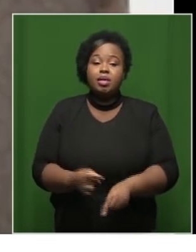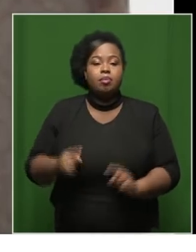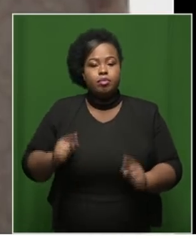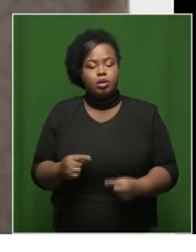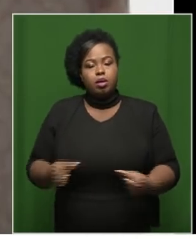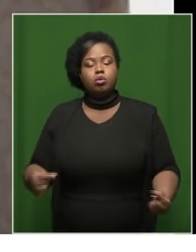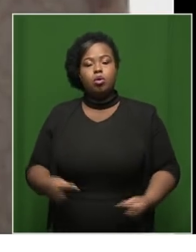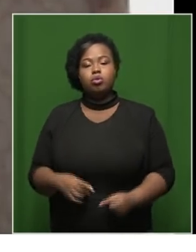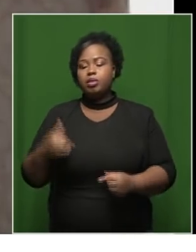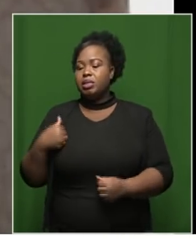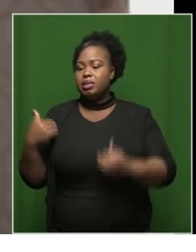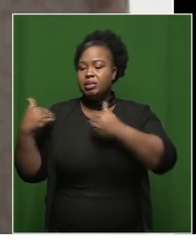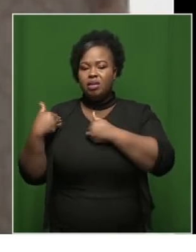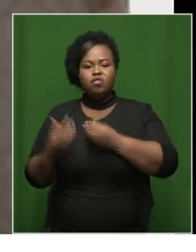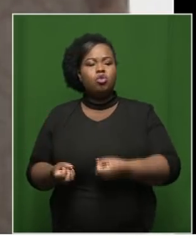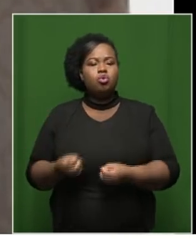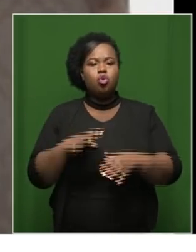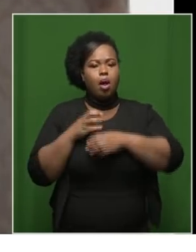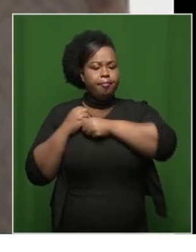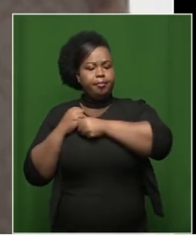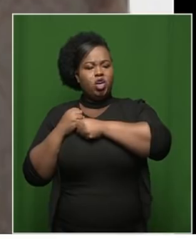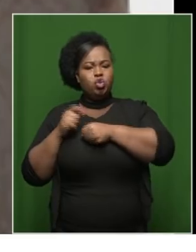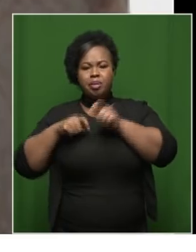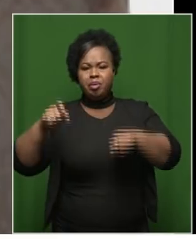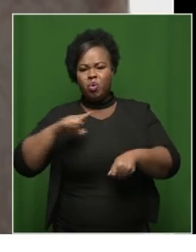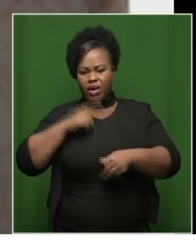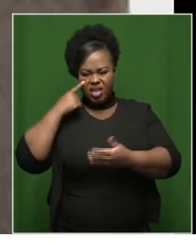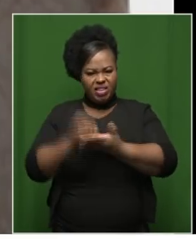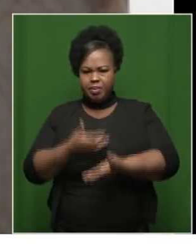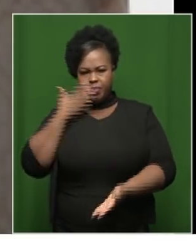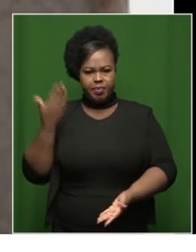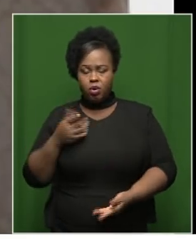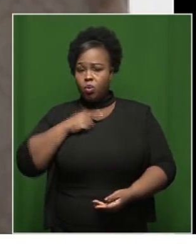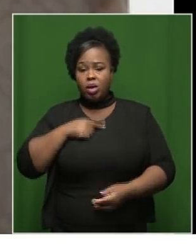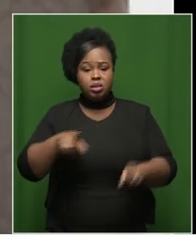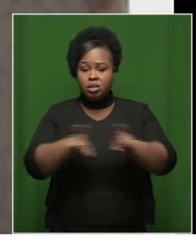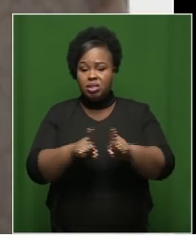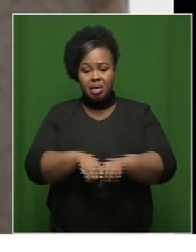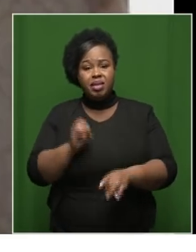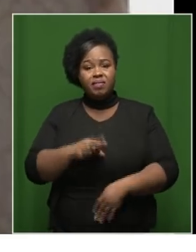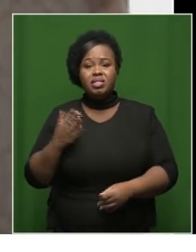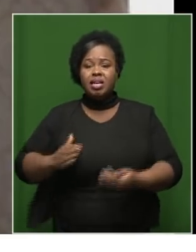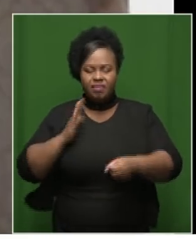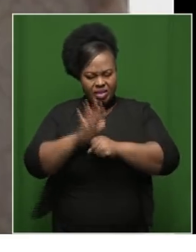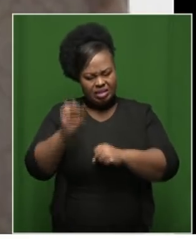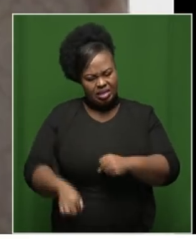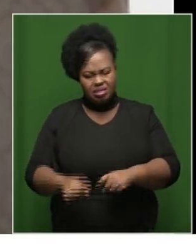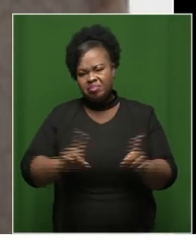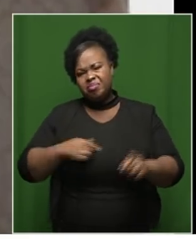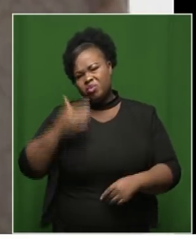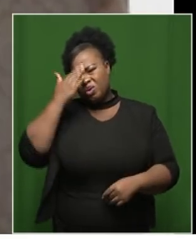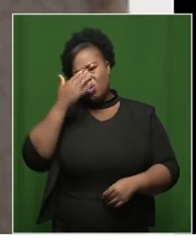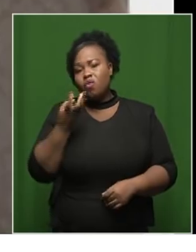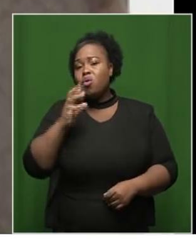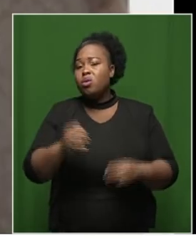cannot keep a safe drug away from the people just because we haven't got enough evidence. If it is a drug that was causing a lot of side effects, yes, but we know that for